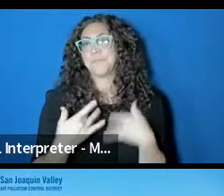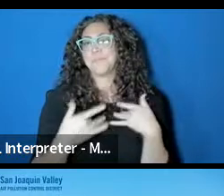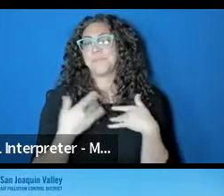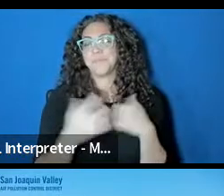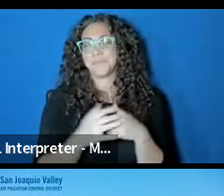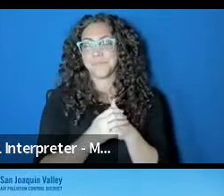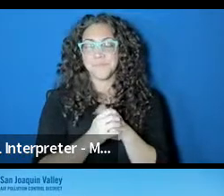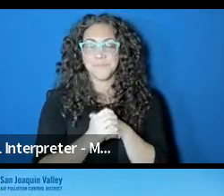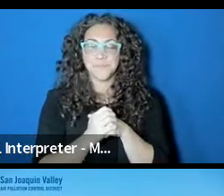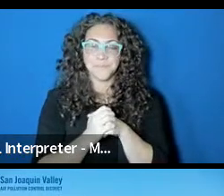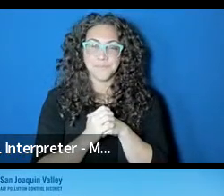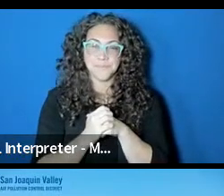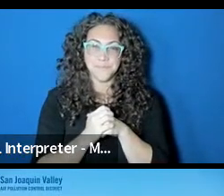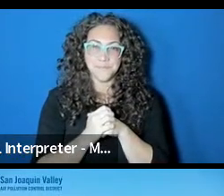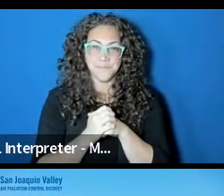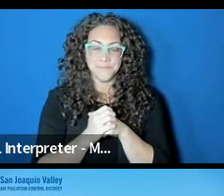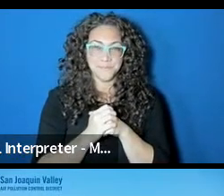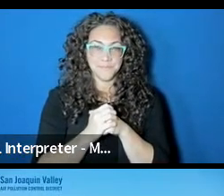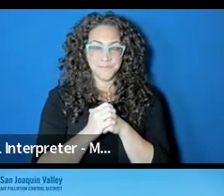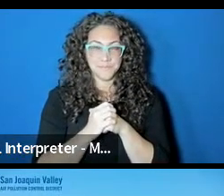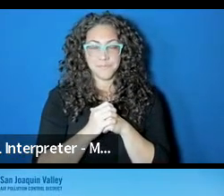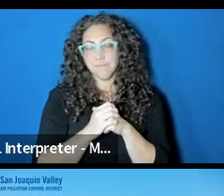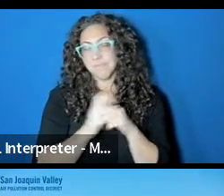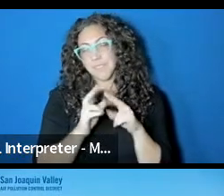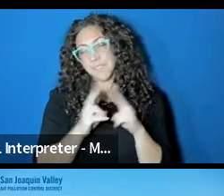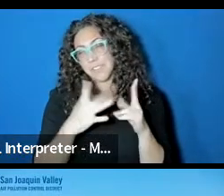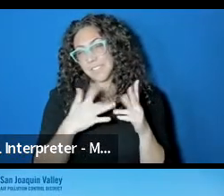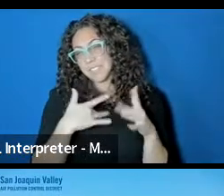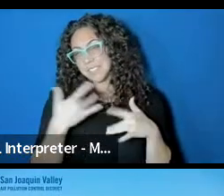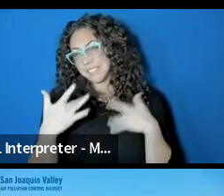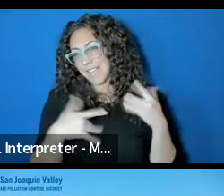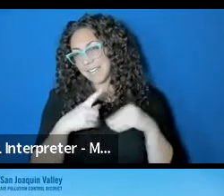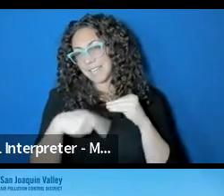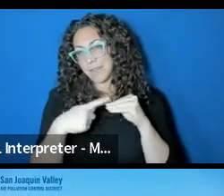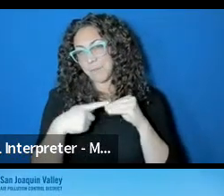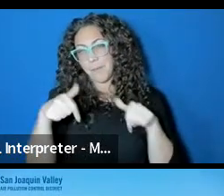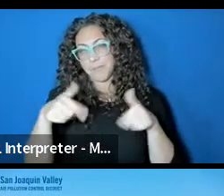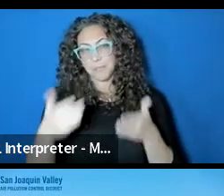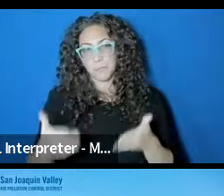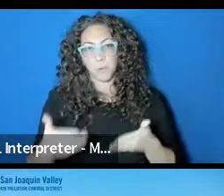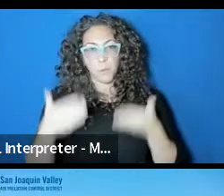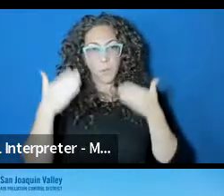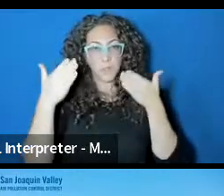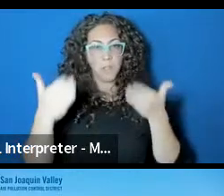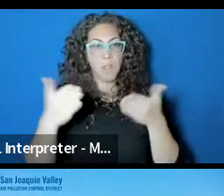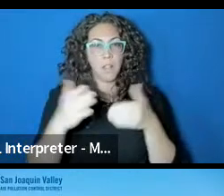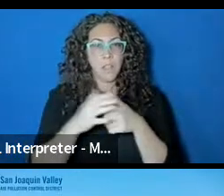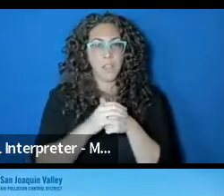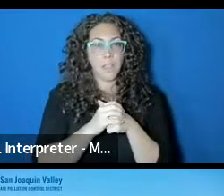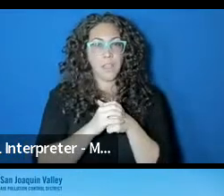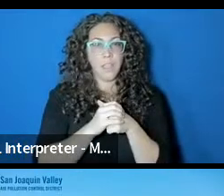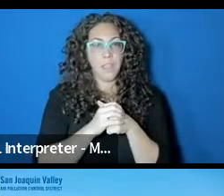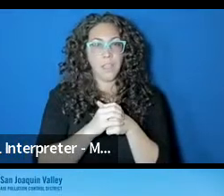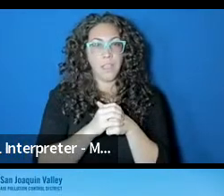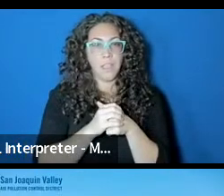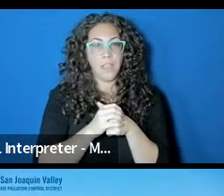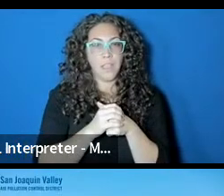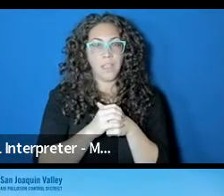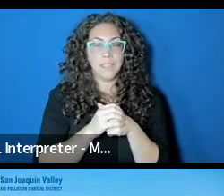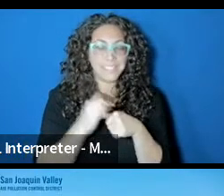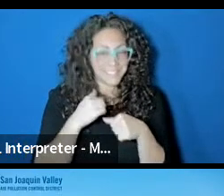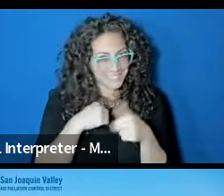so we're very excited about this proposal, and I don't want to get into